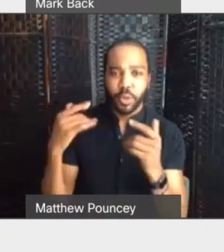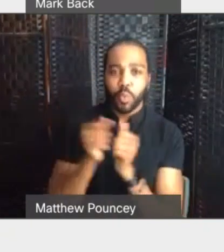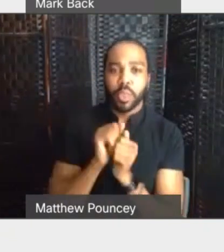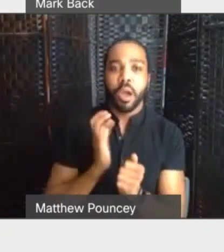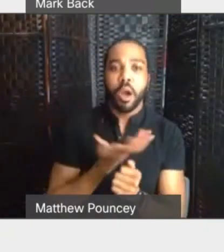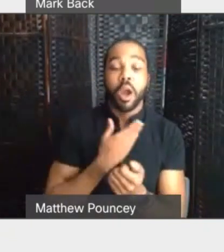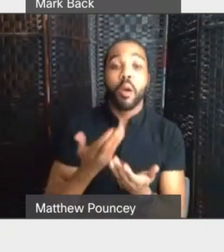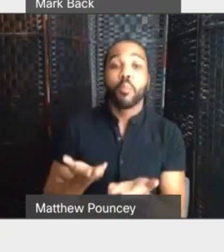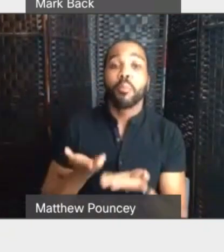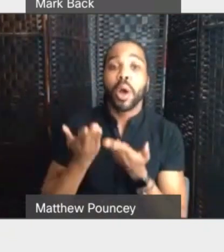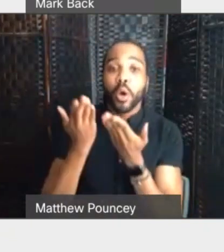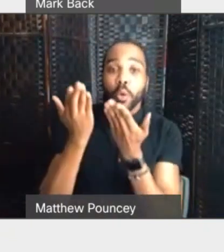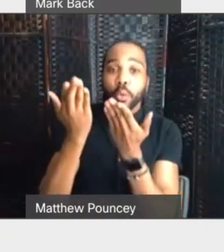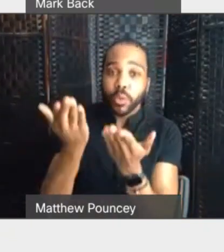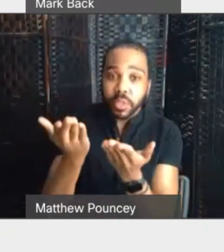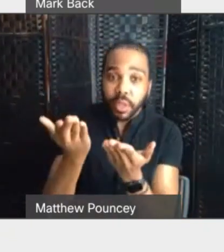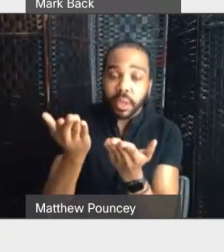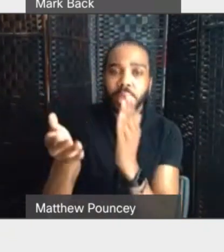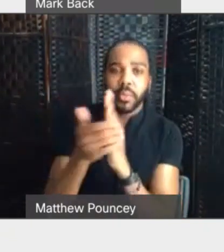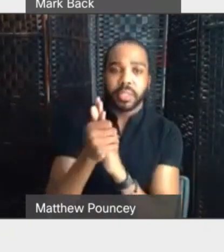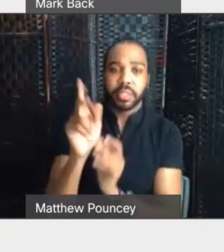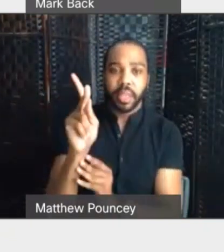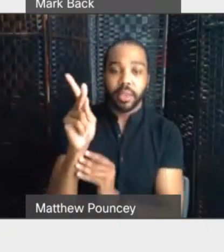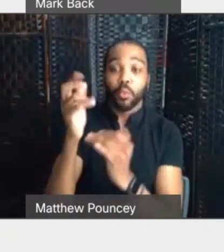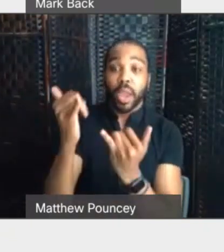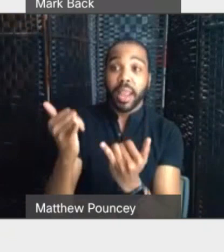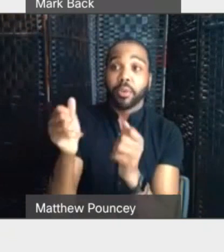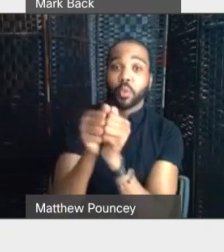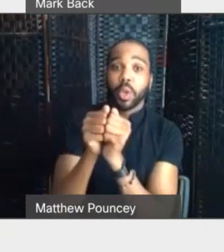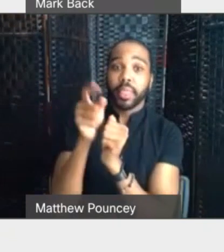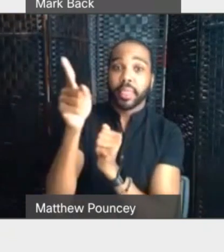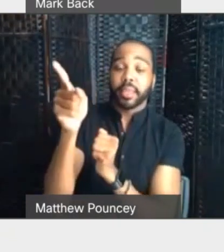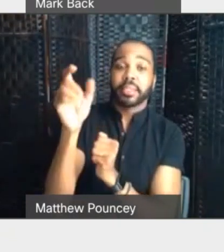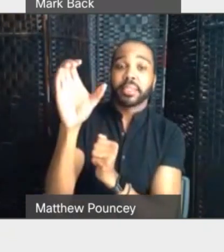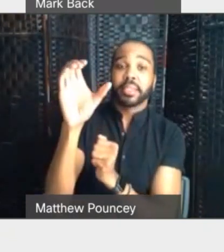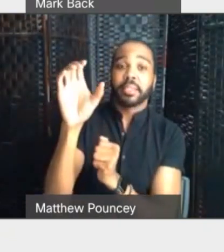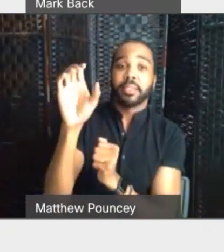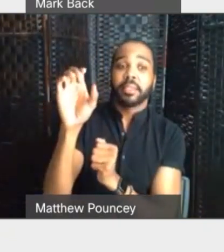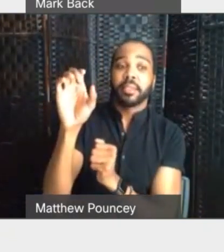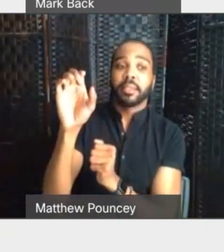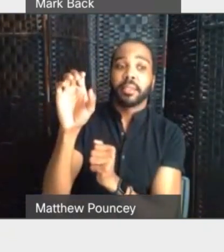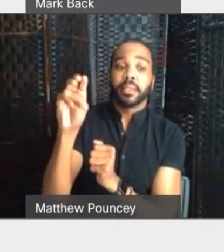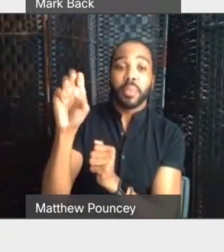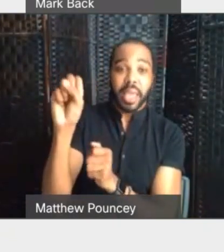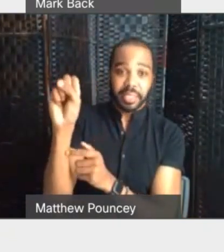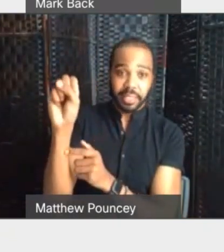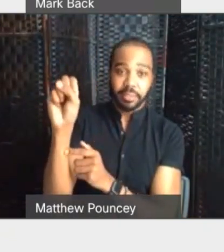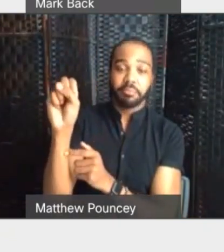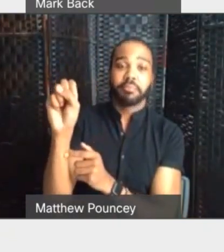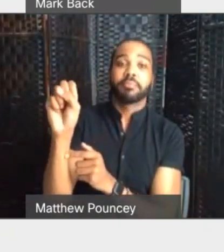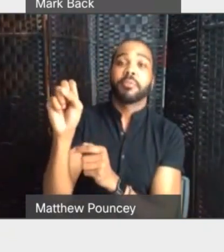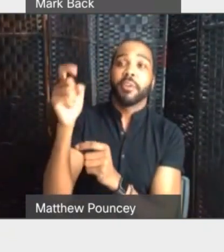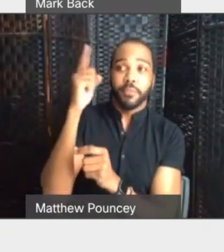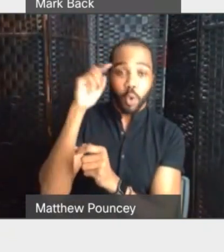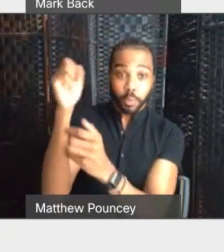proposed Appendix K. The Appendix K is currently with the Centers for Medicare and Medicaid Services for approval,